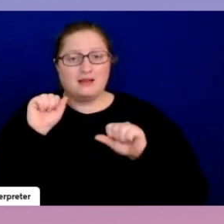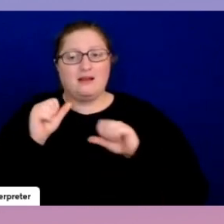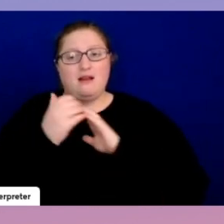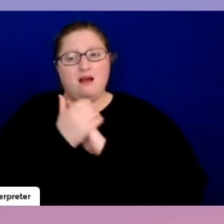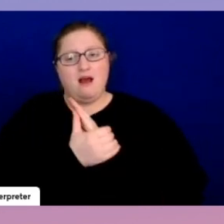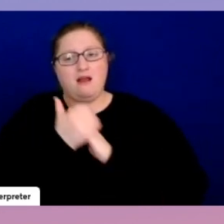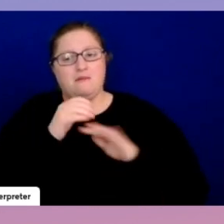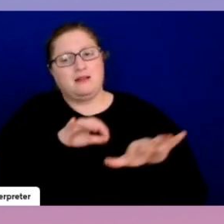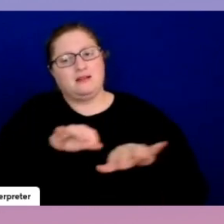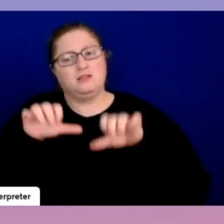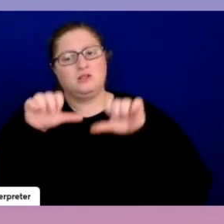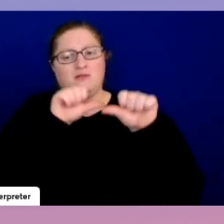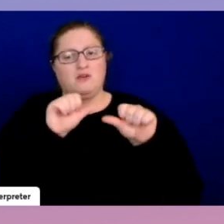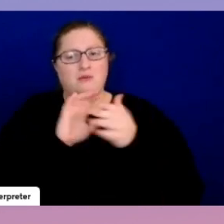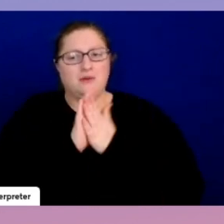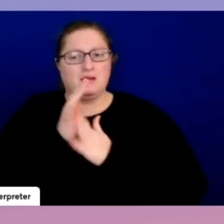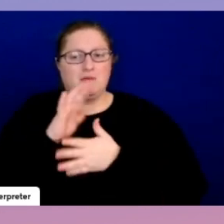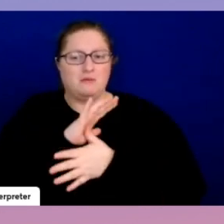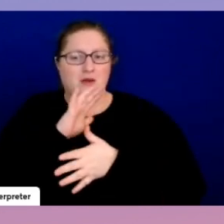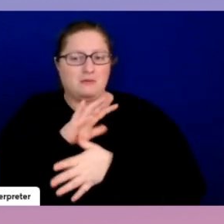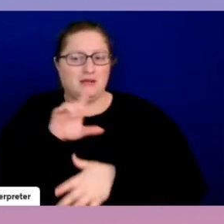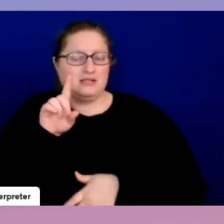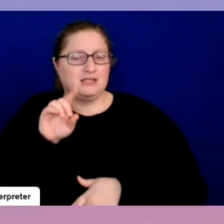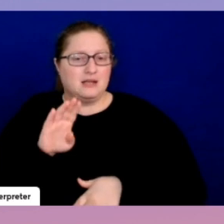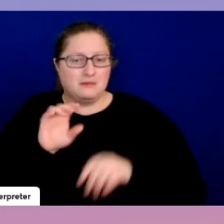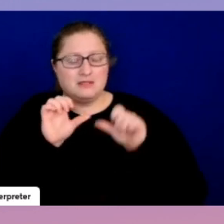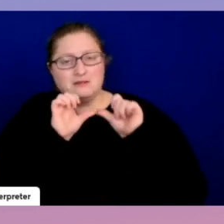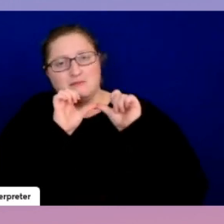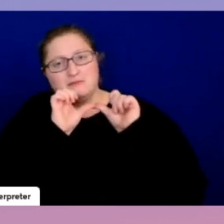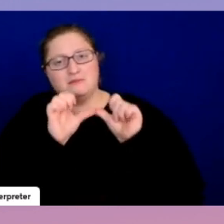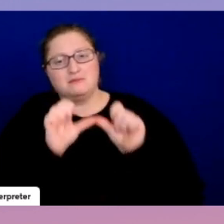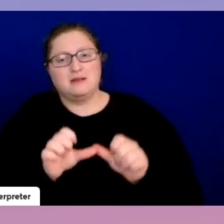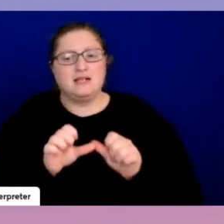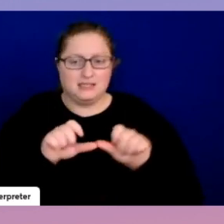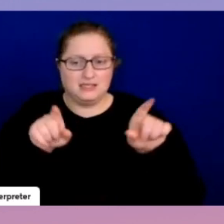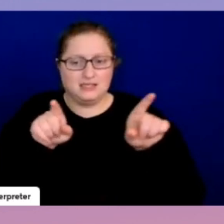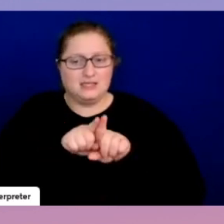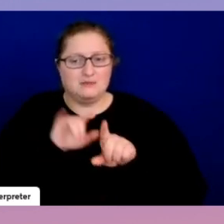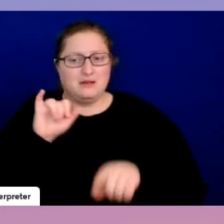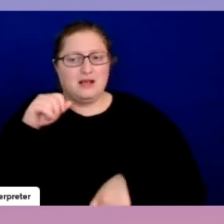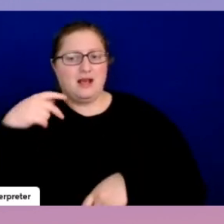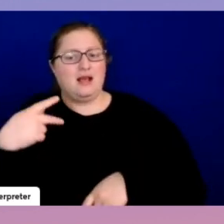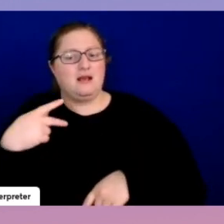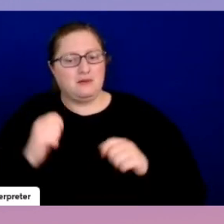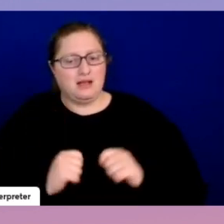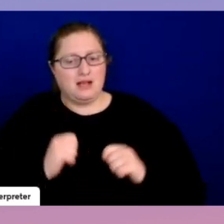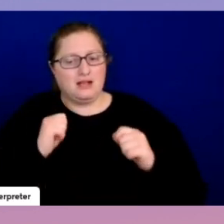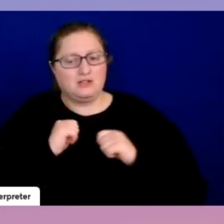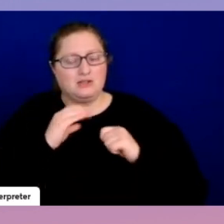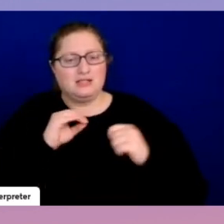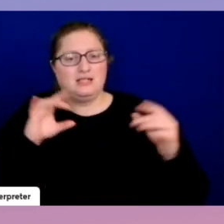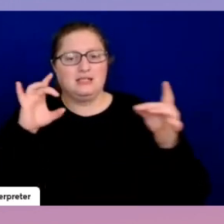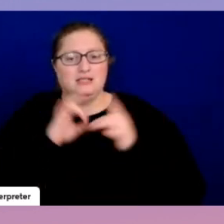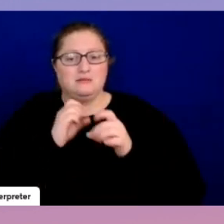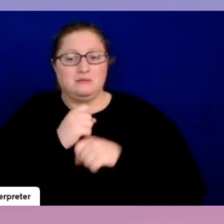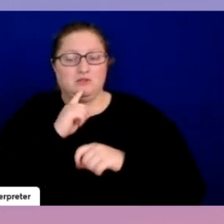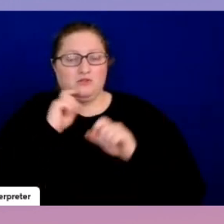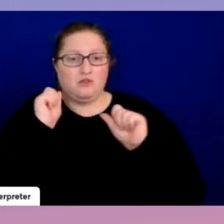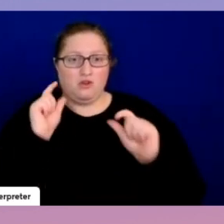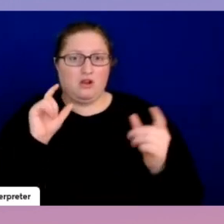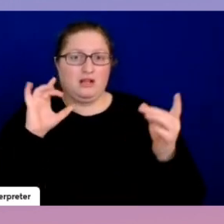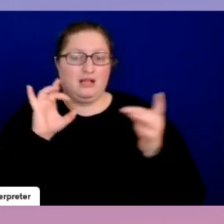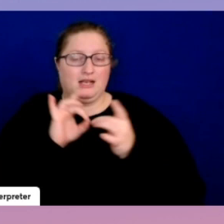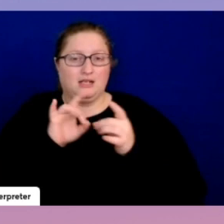as a primary database, maintaining the same IP address and connection string to ensure that all connections to the